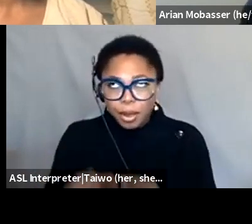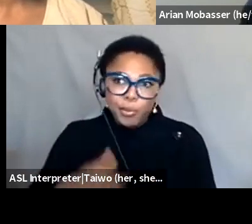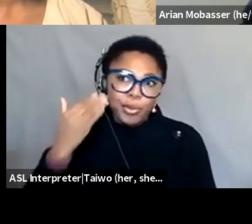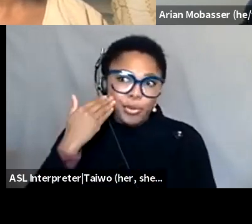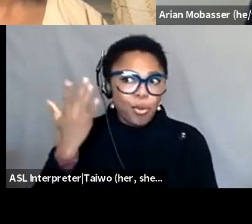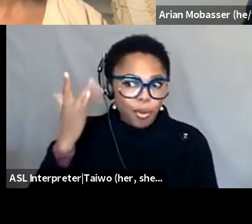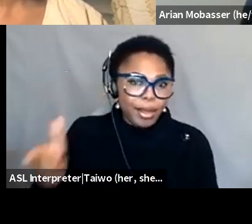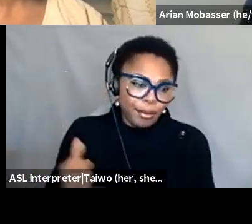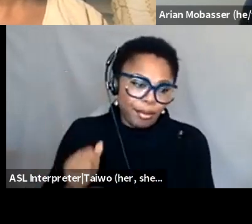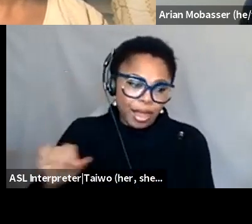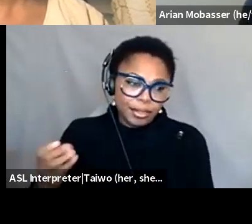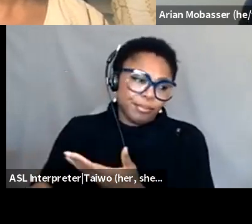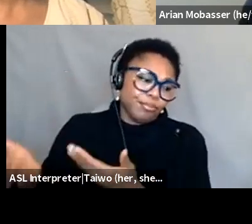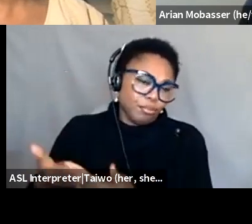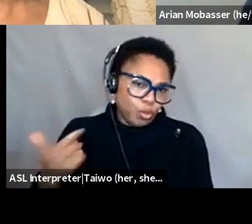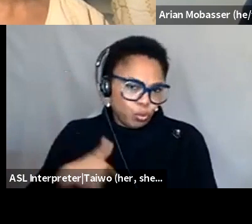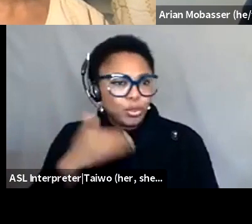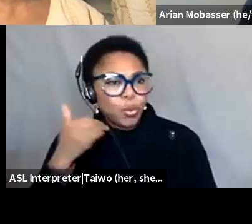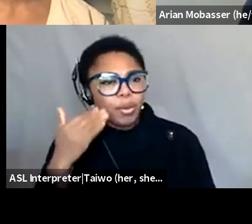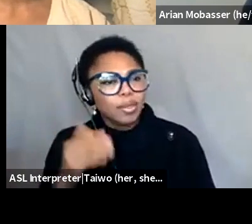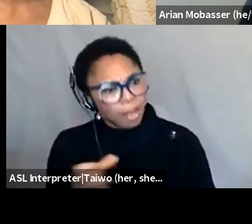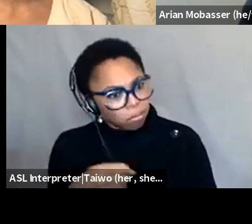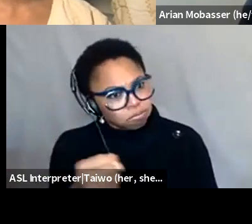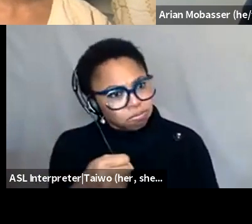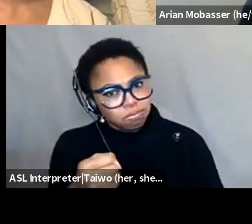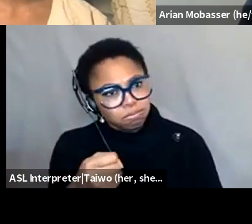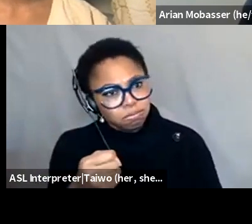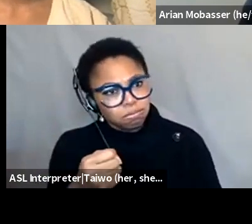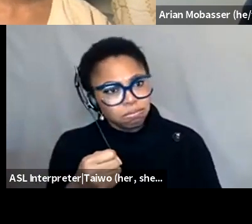to get that job so easily. Oh yeah.